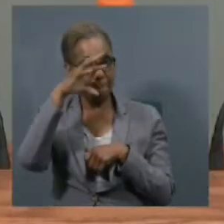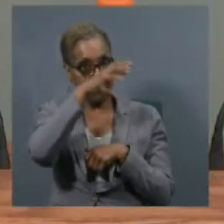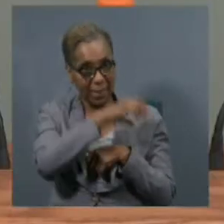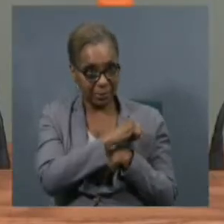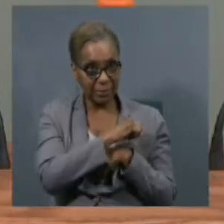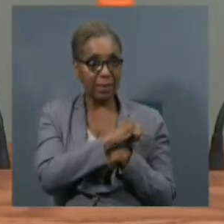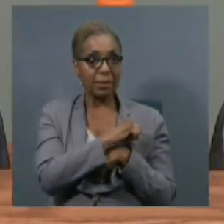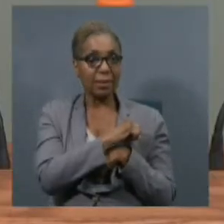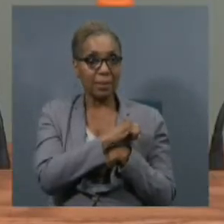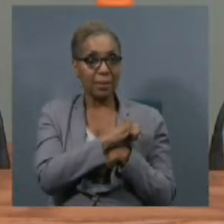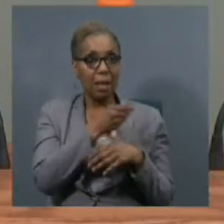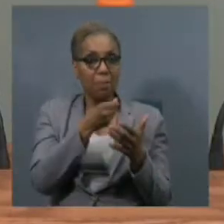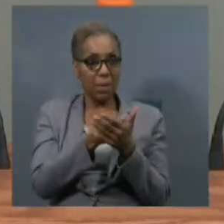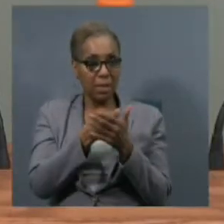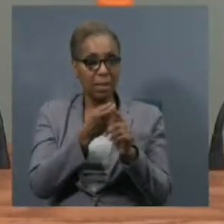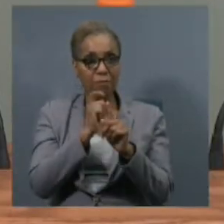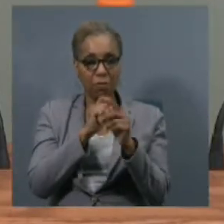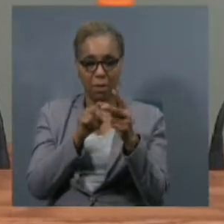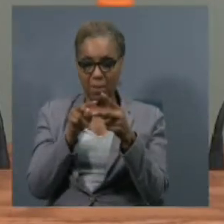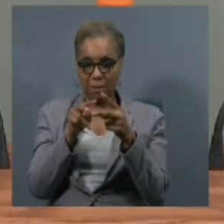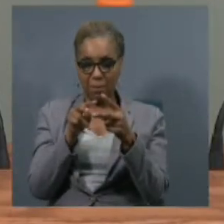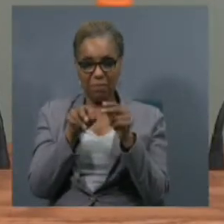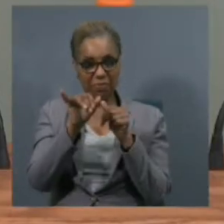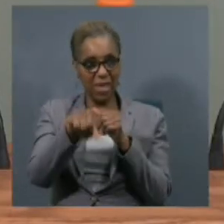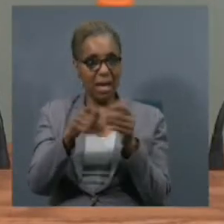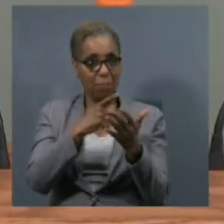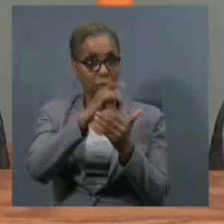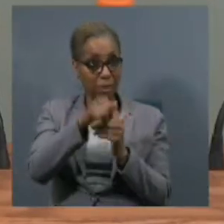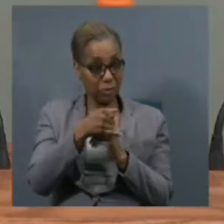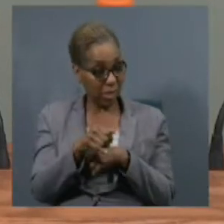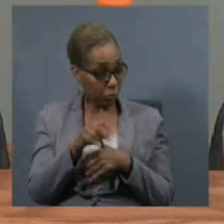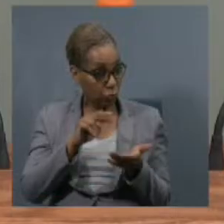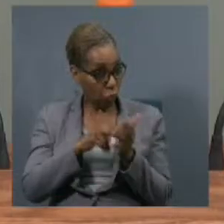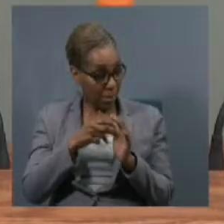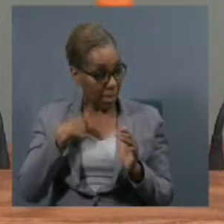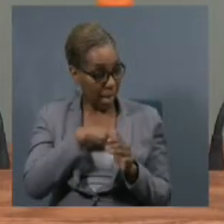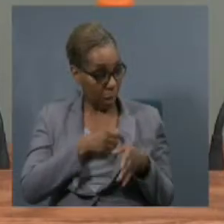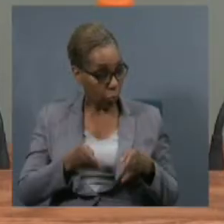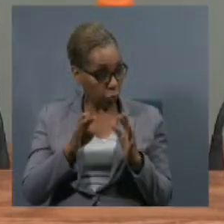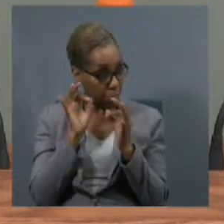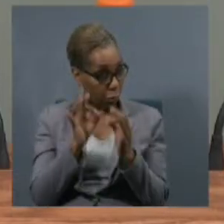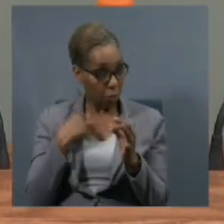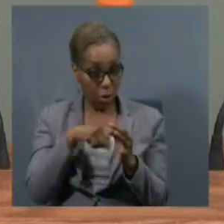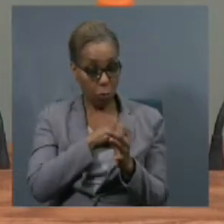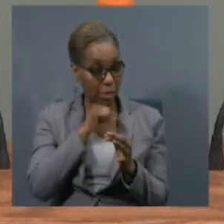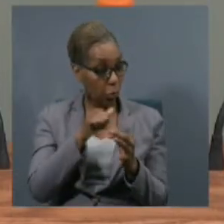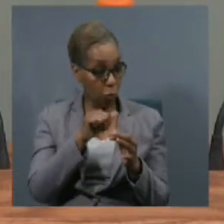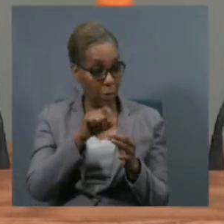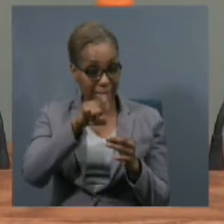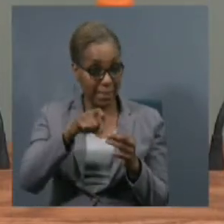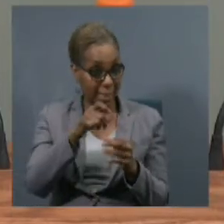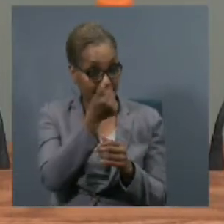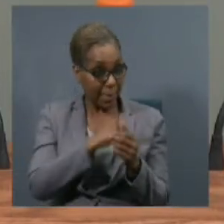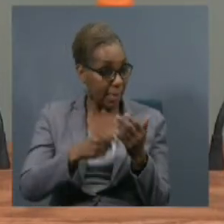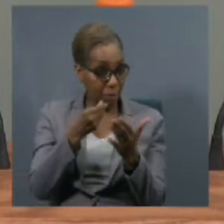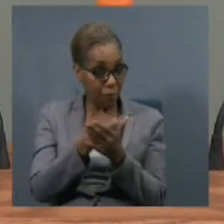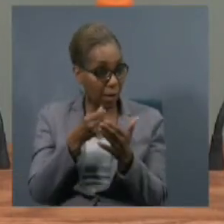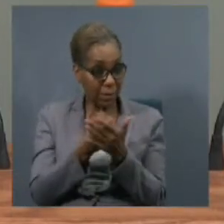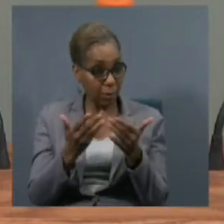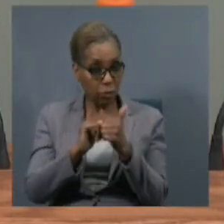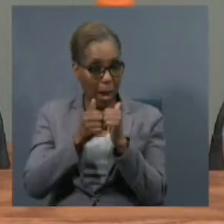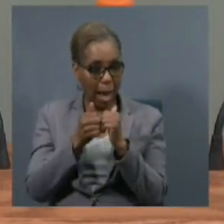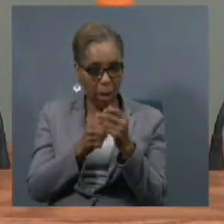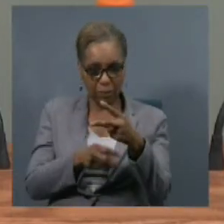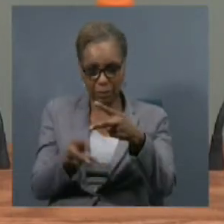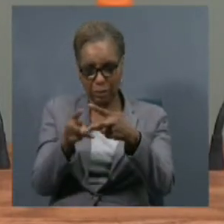out of these projects. Yes, ma'am. Are you saying our streets are perfect and we don't need any funding? How did